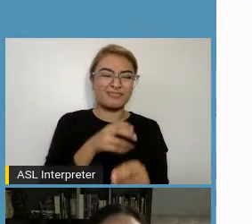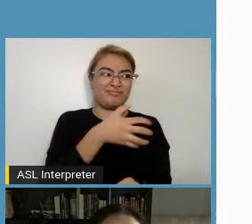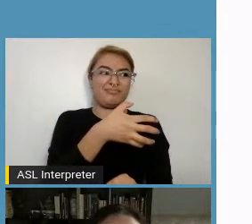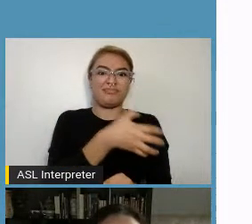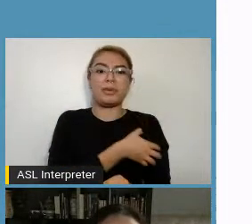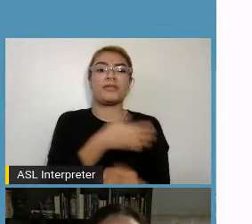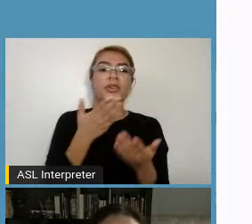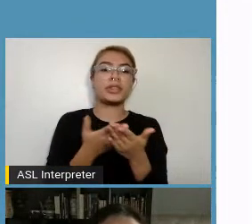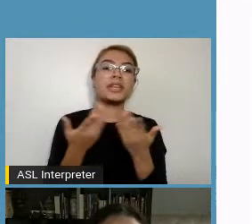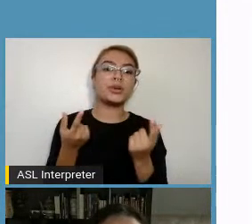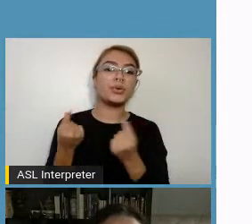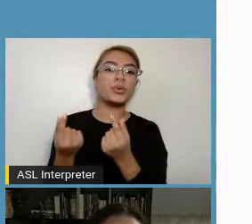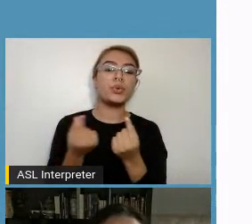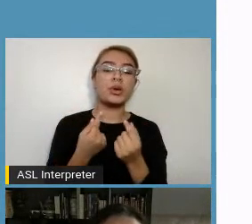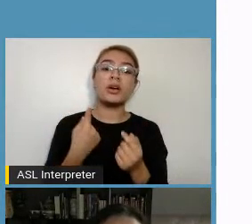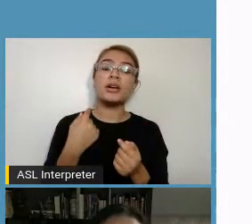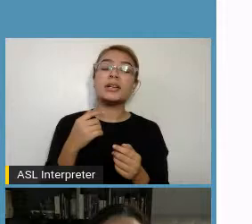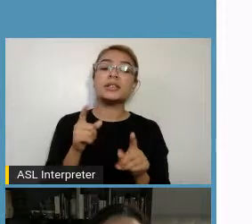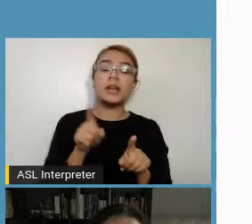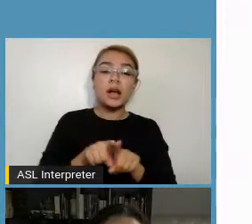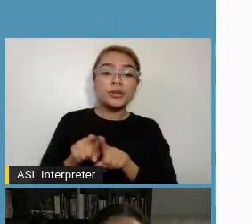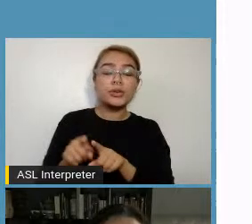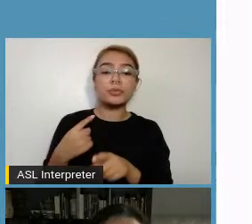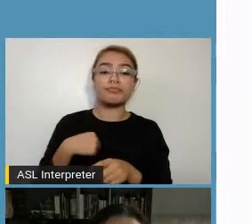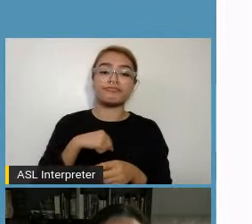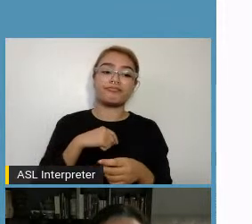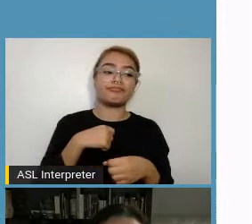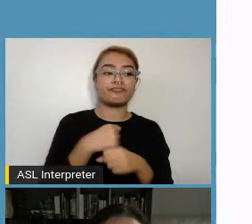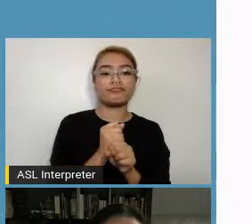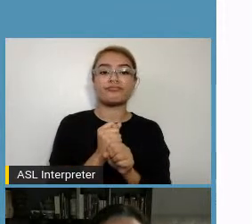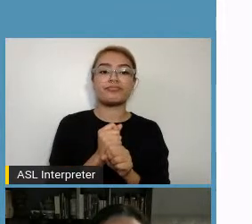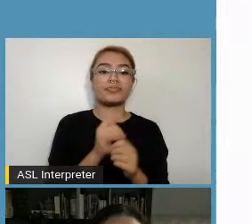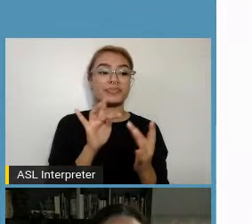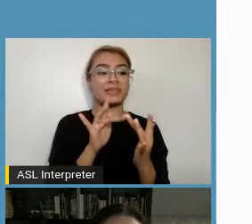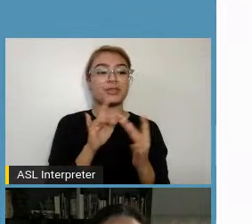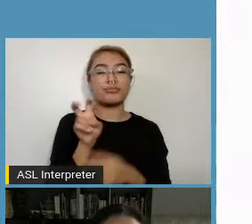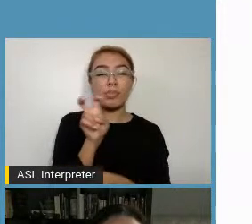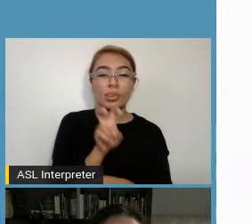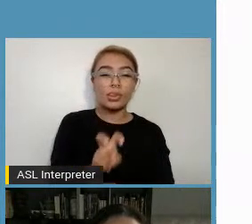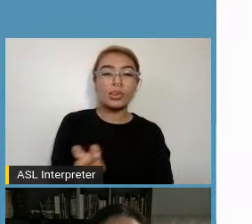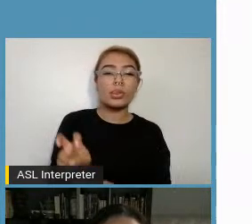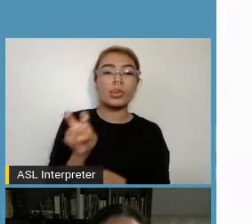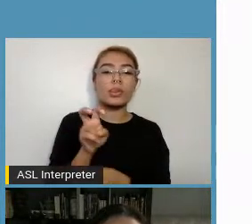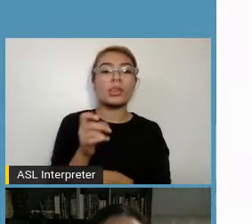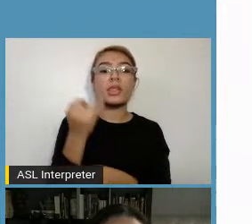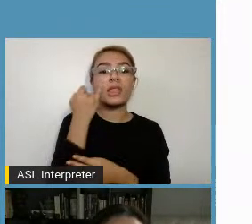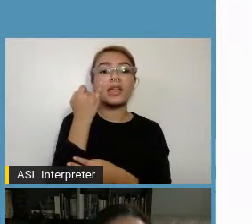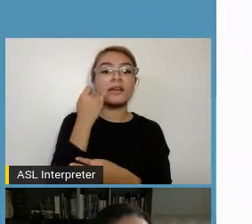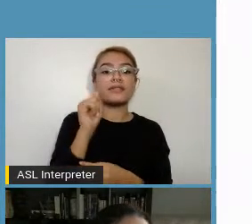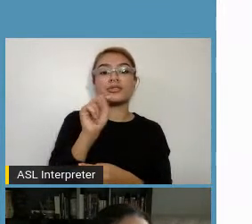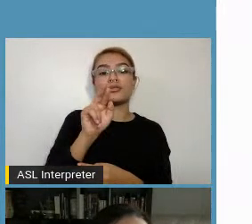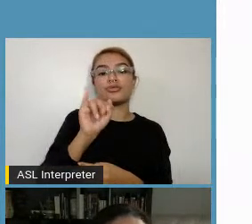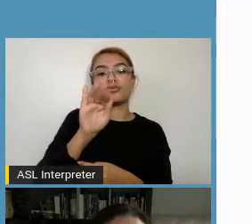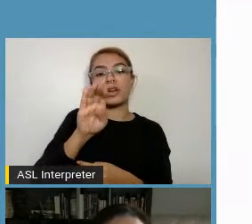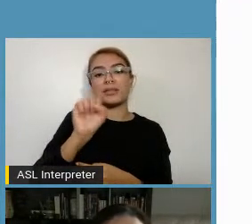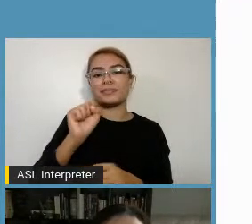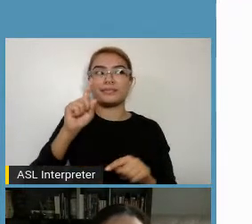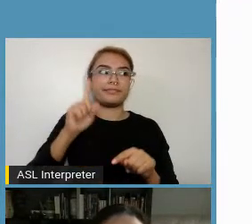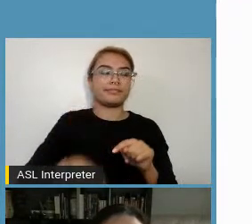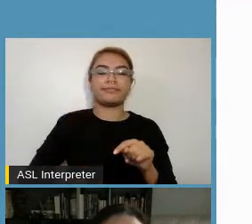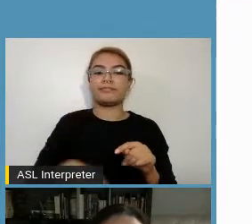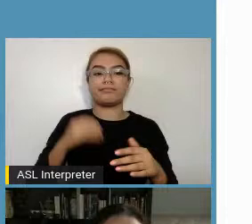do. We've also created digital tours. So if people can't, especially, the tribes can't come to the museum